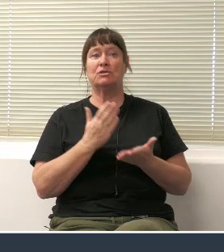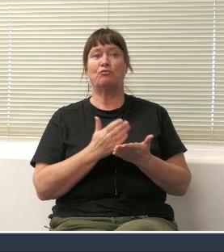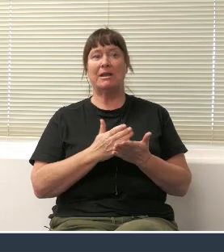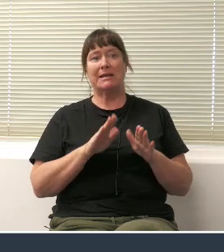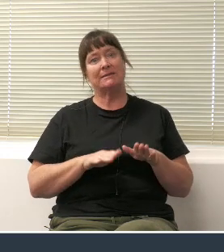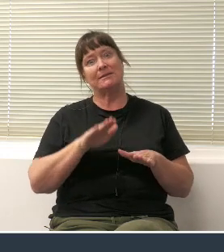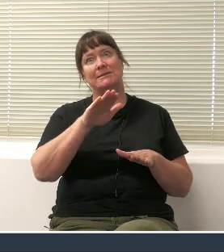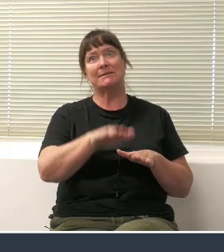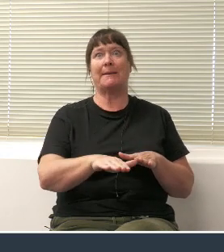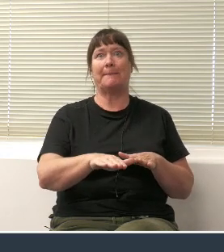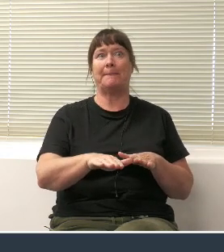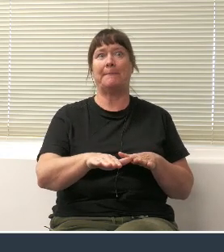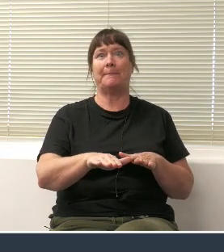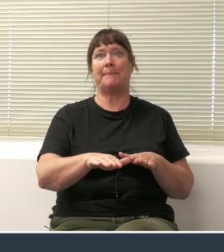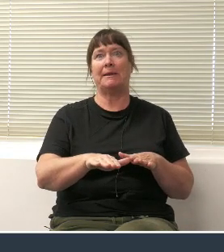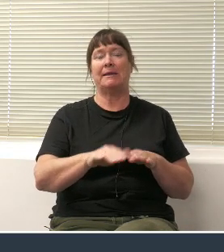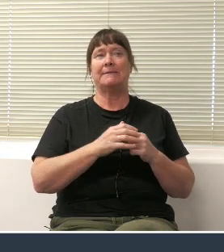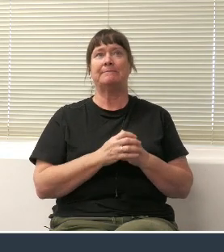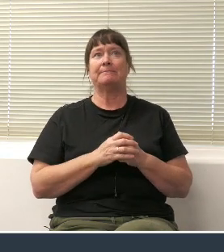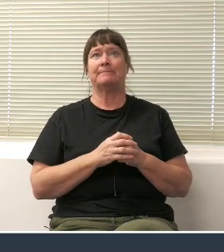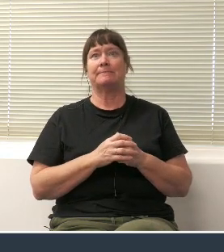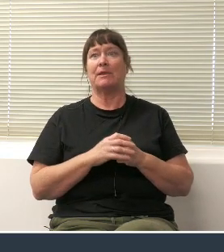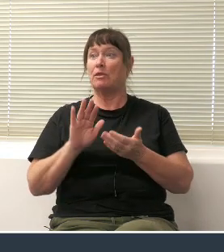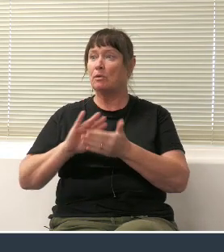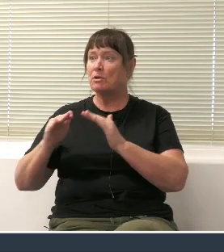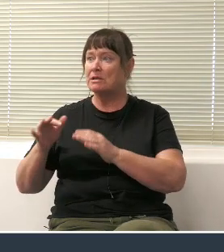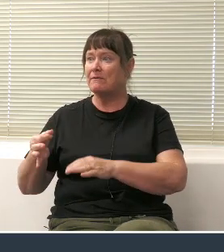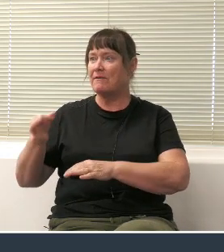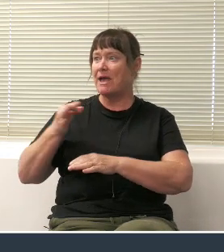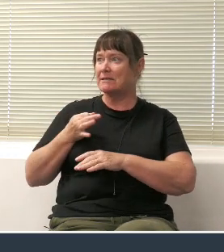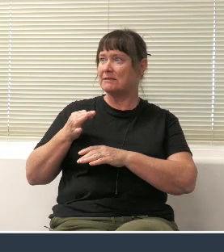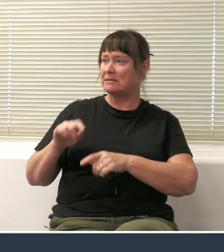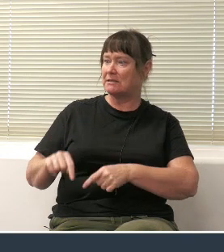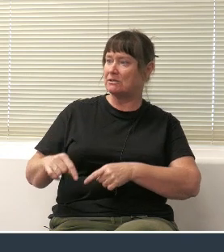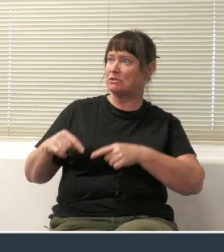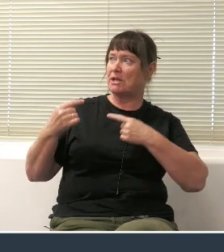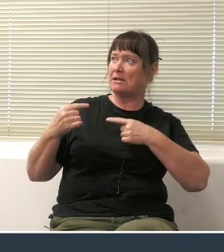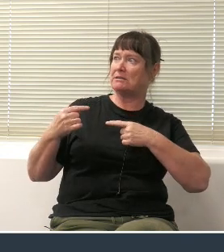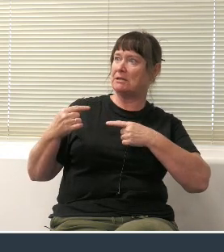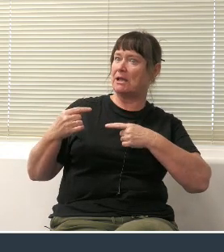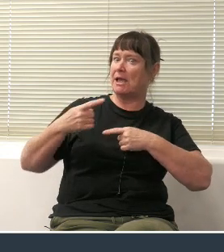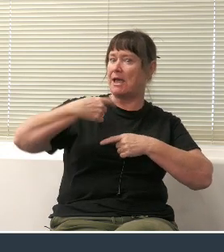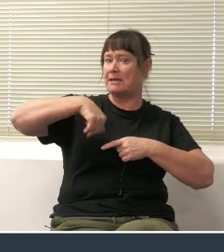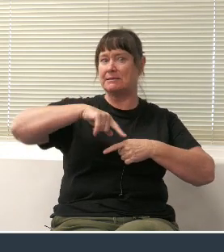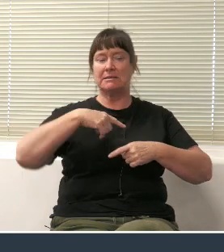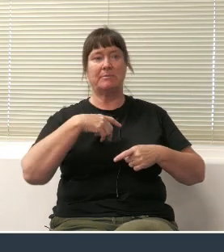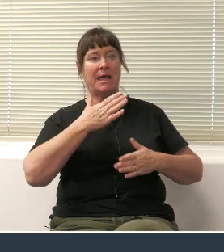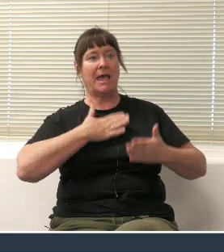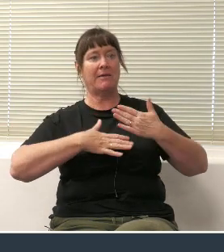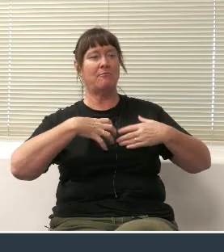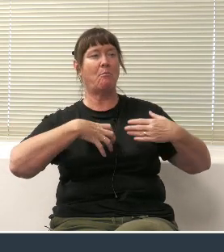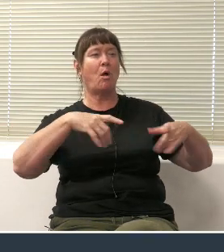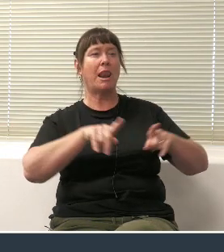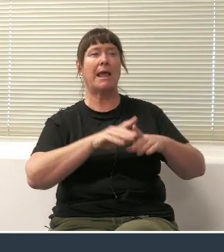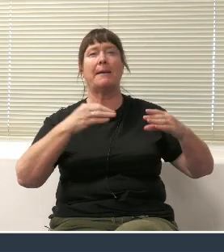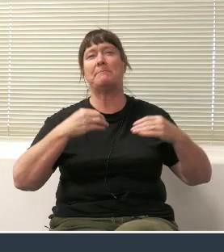step. The challenge that we've been given by our community through the submissions is to be more businesslike in many